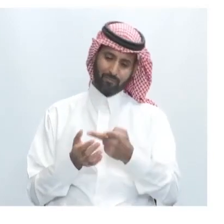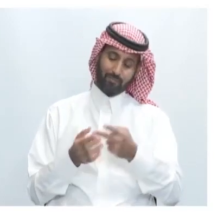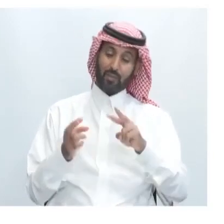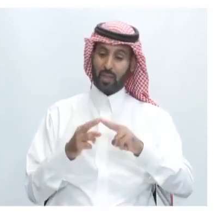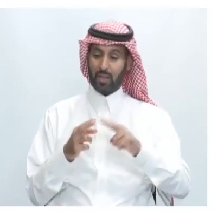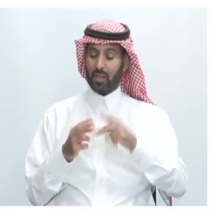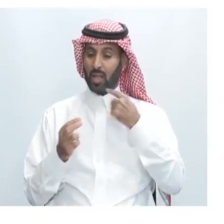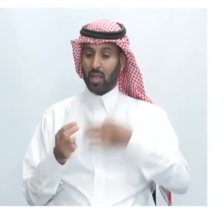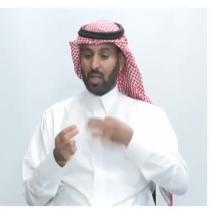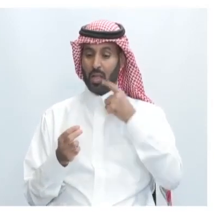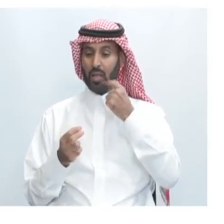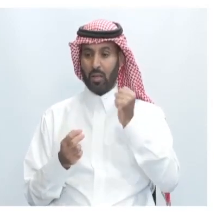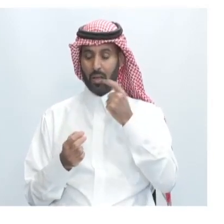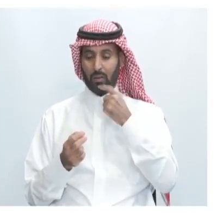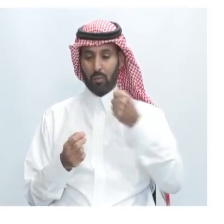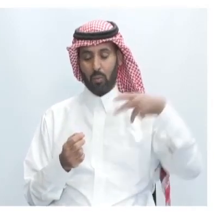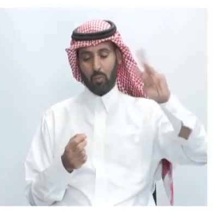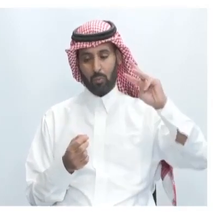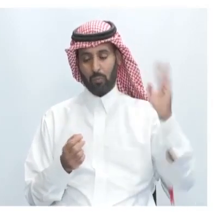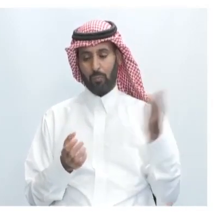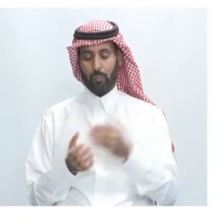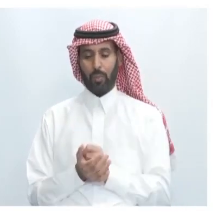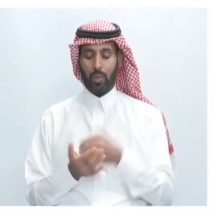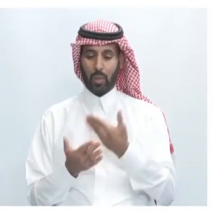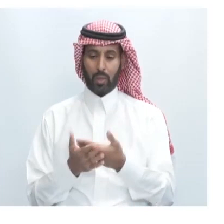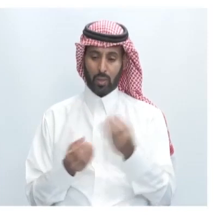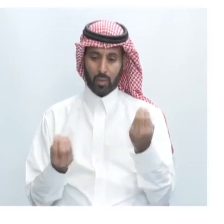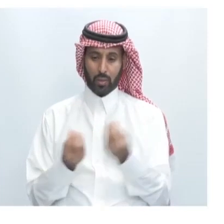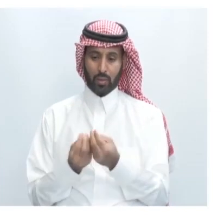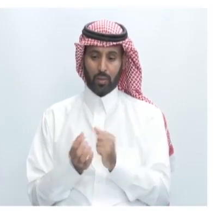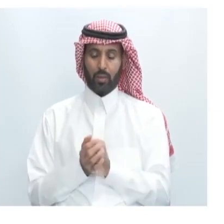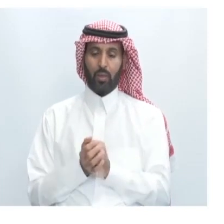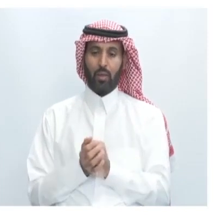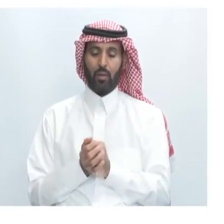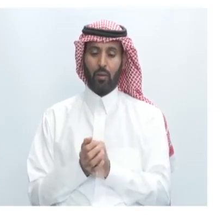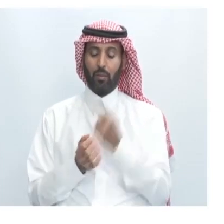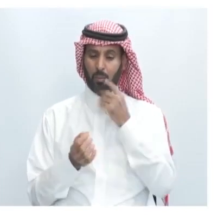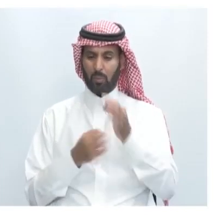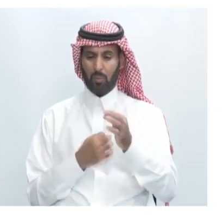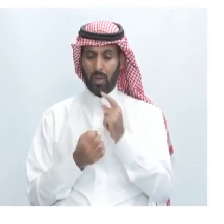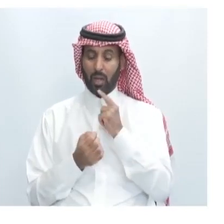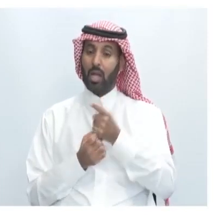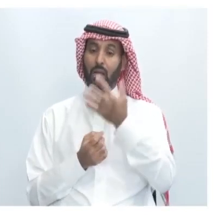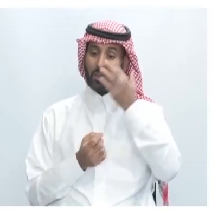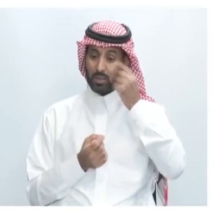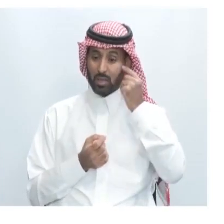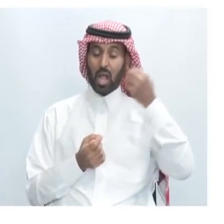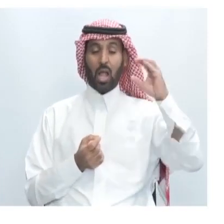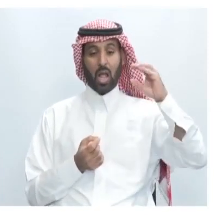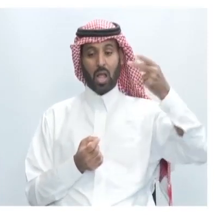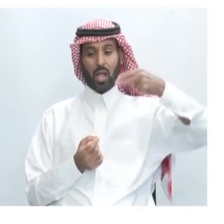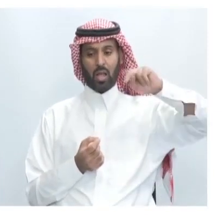color people usually to wear when they attend funerals. In most other cultures, far from being associated with funerals,